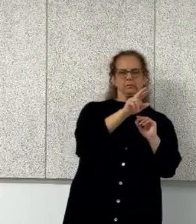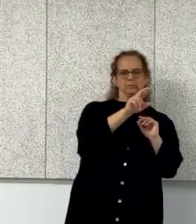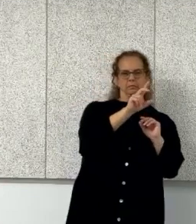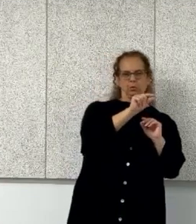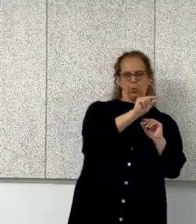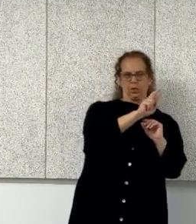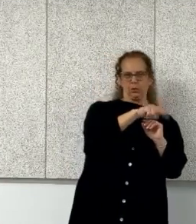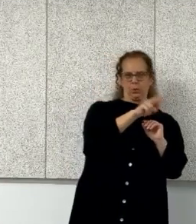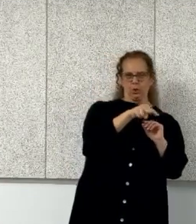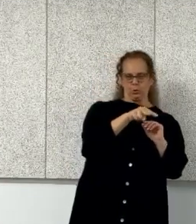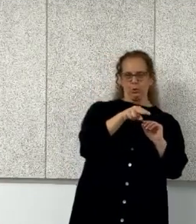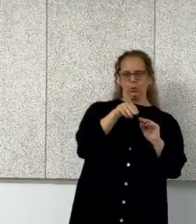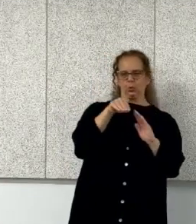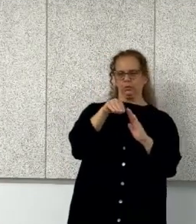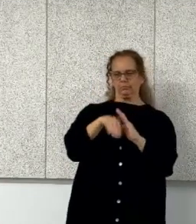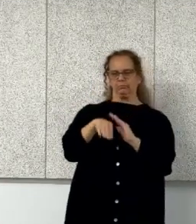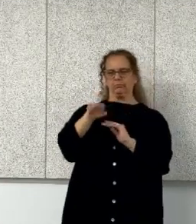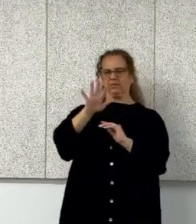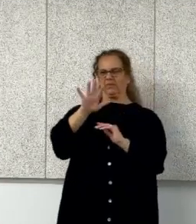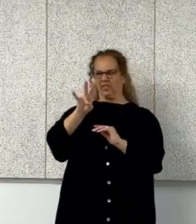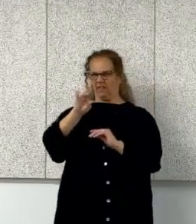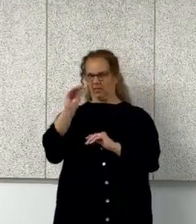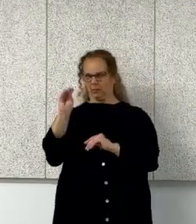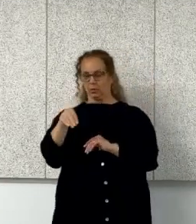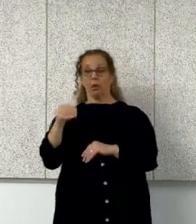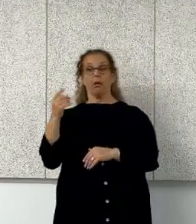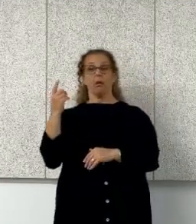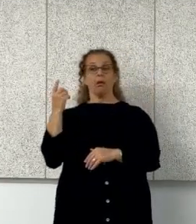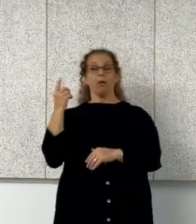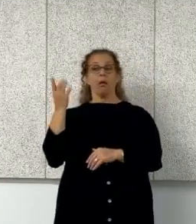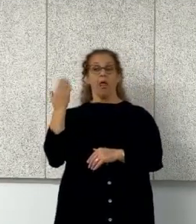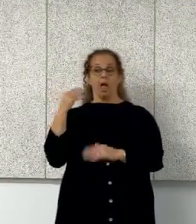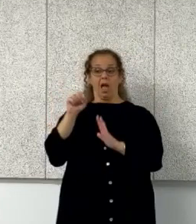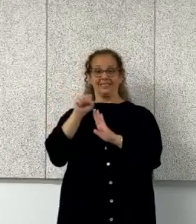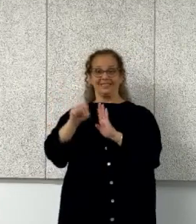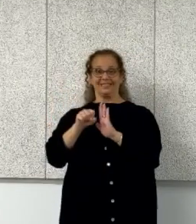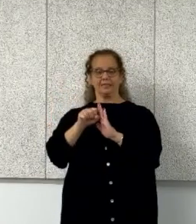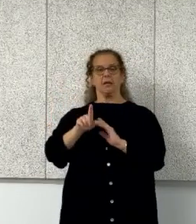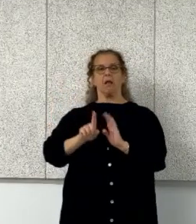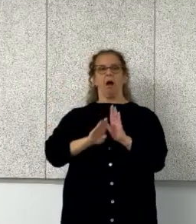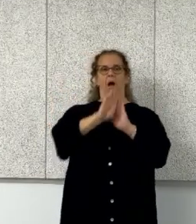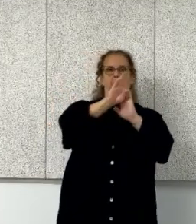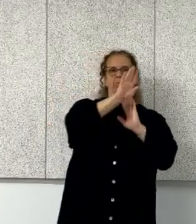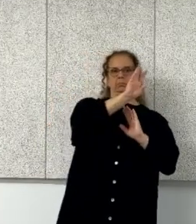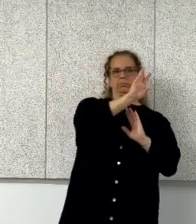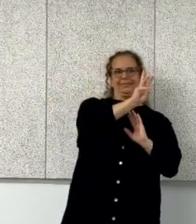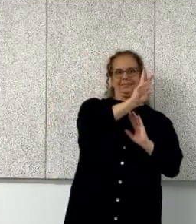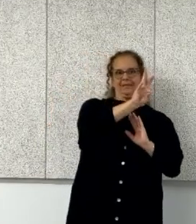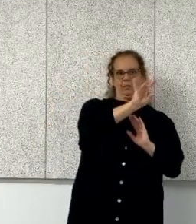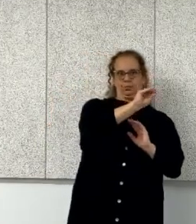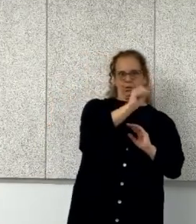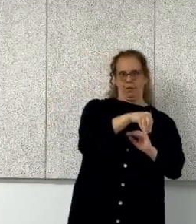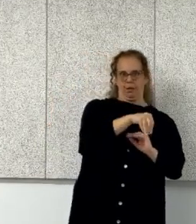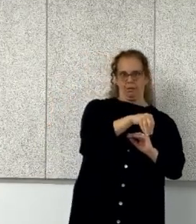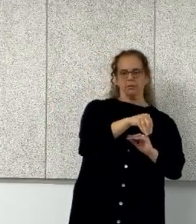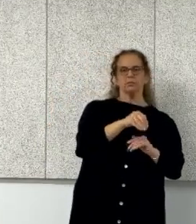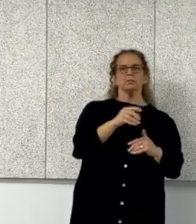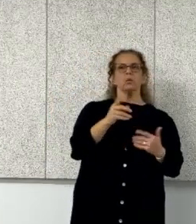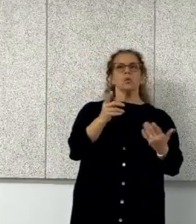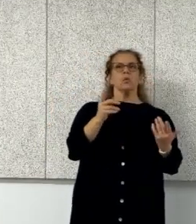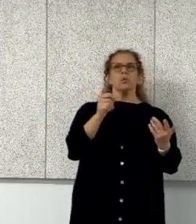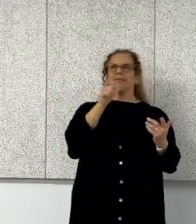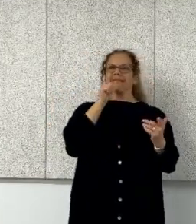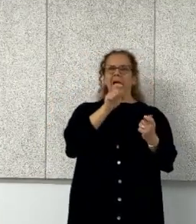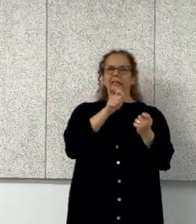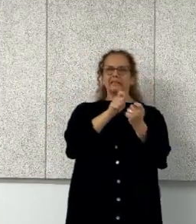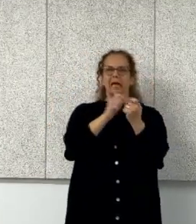to 57%. And actually, as of last season, it went back up to 66%. So we are not quite where we were